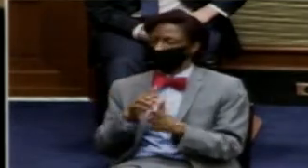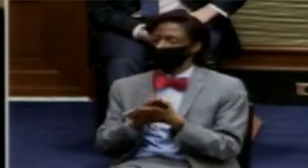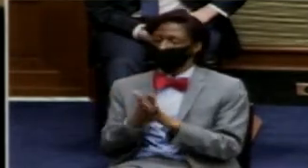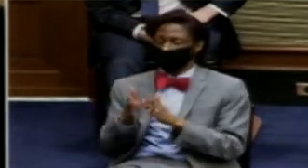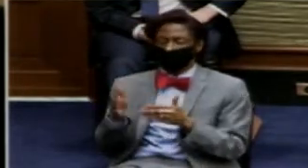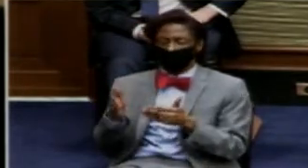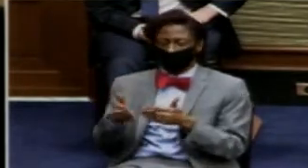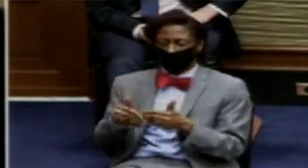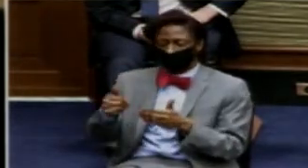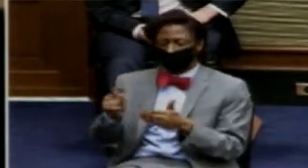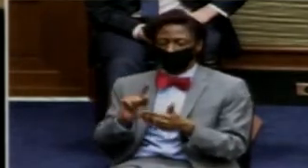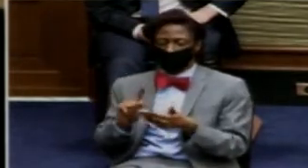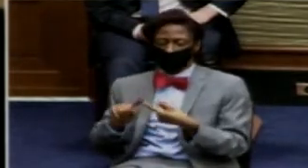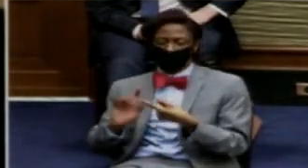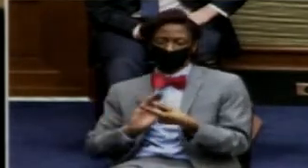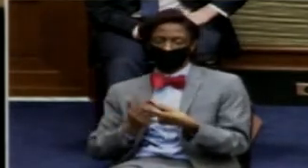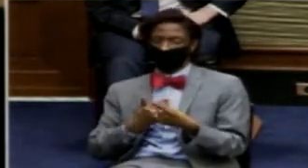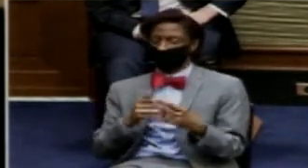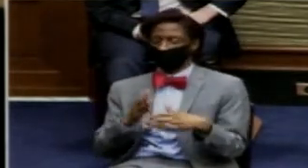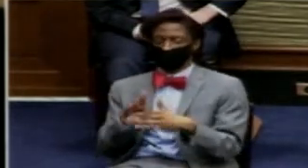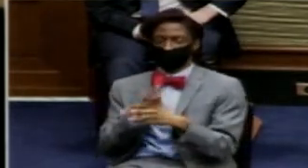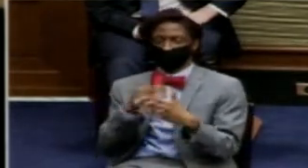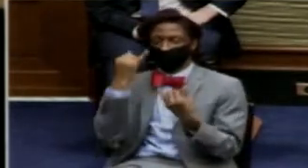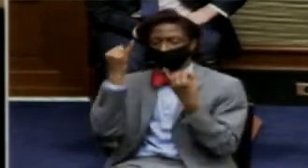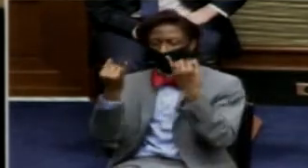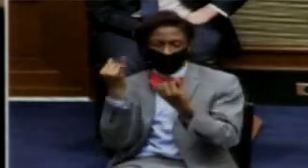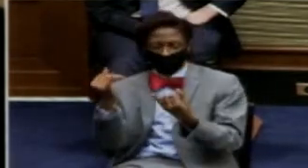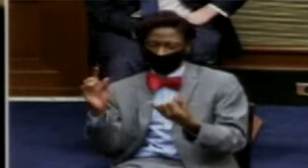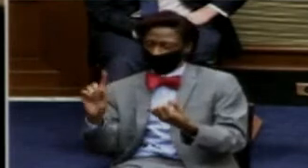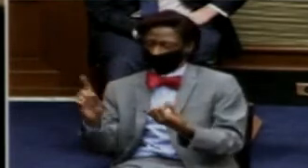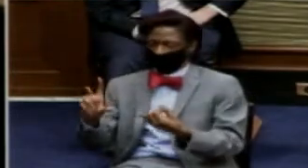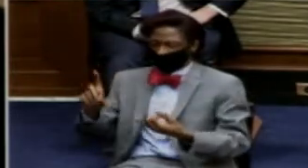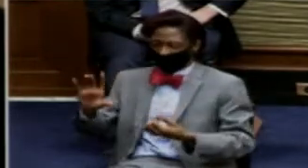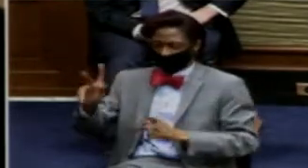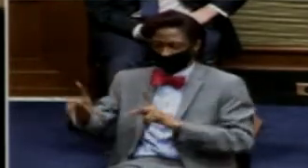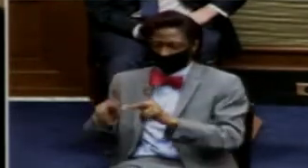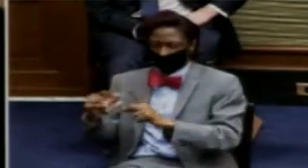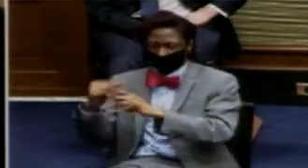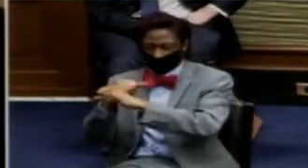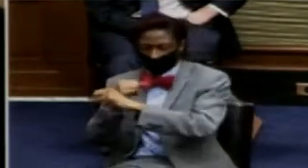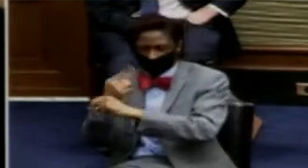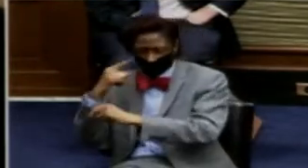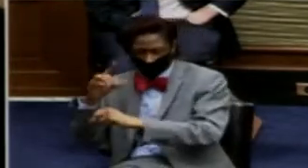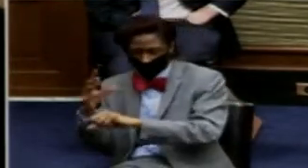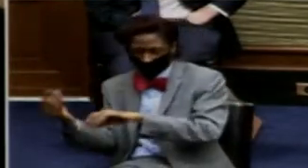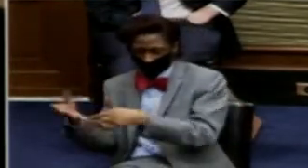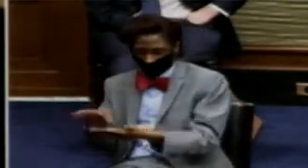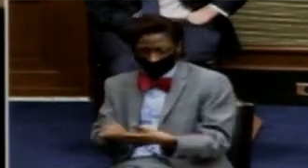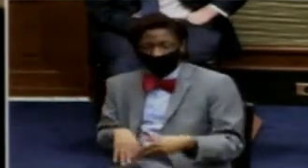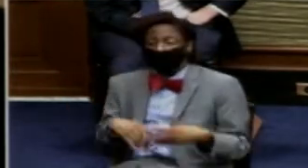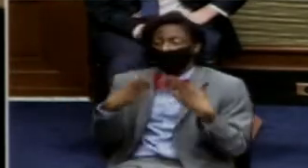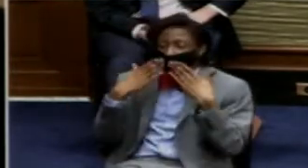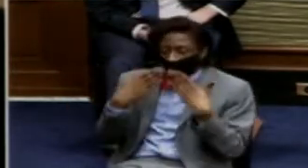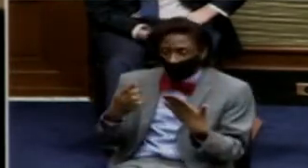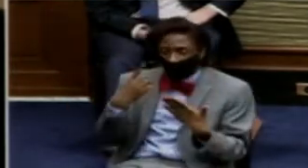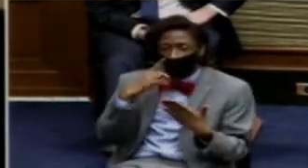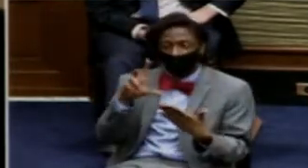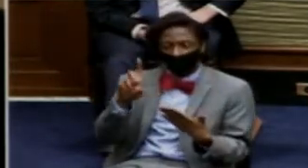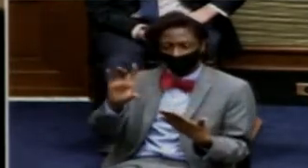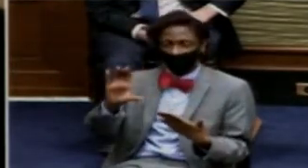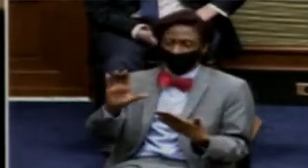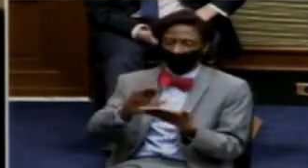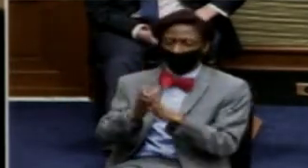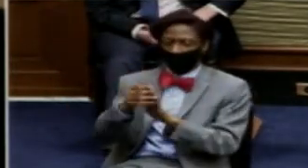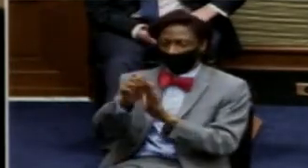for which district residents have fought and died. I am grateful that you brought the DC statehood bill up for